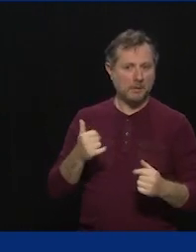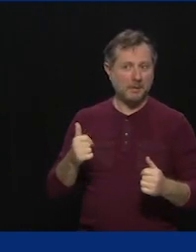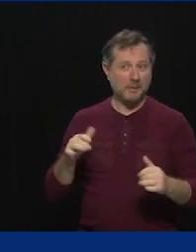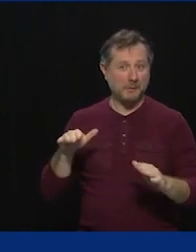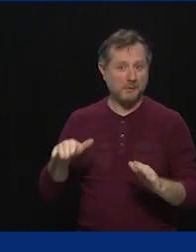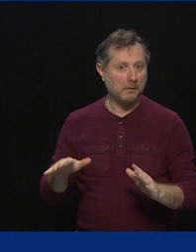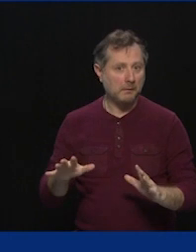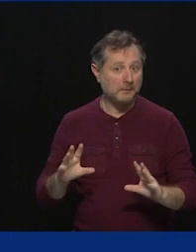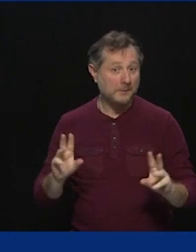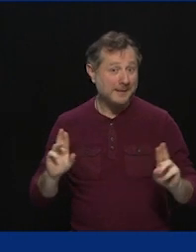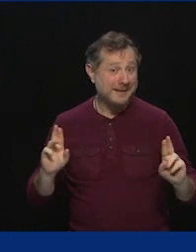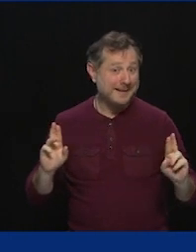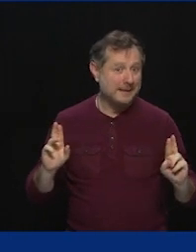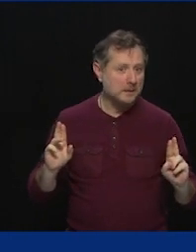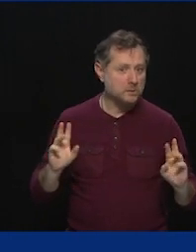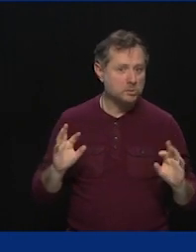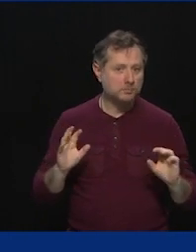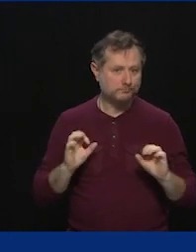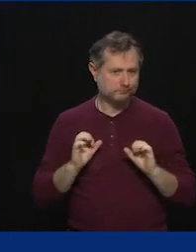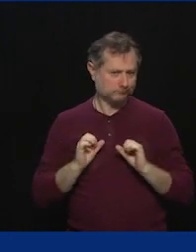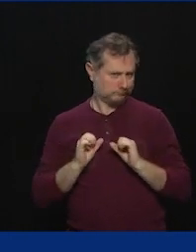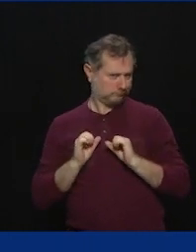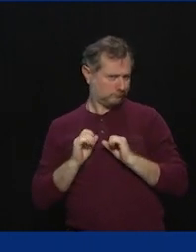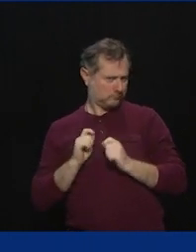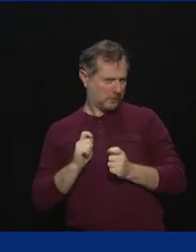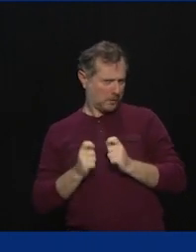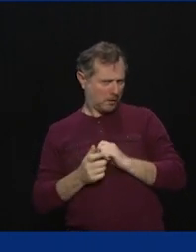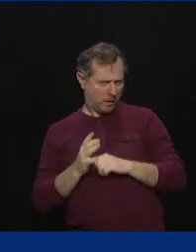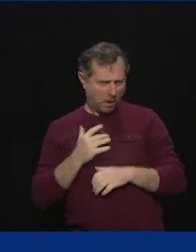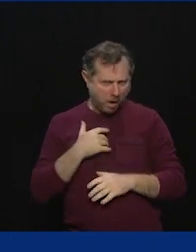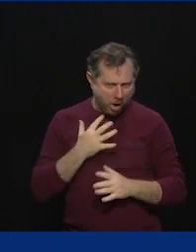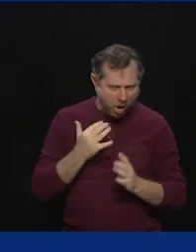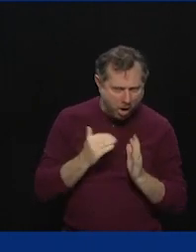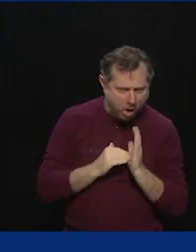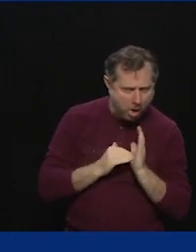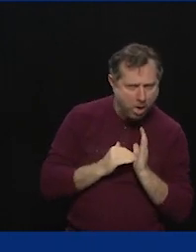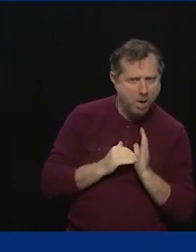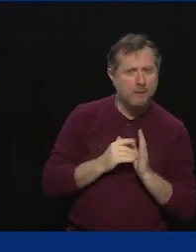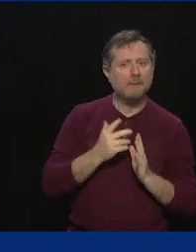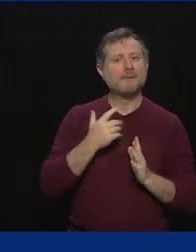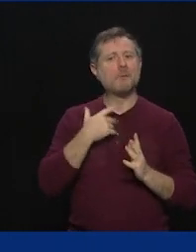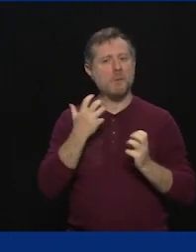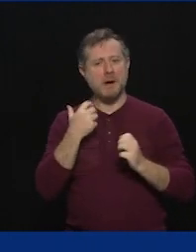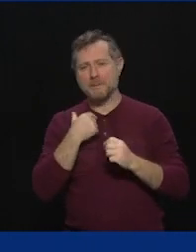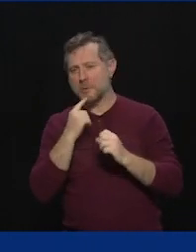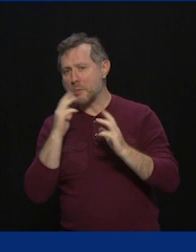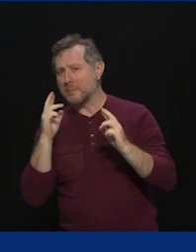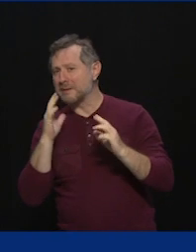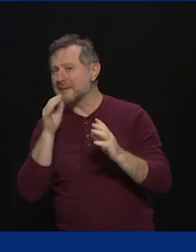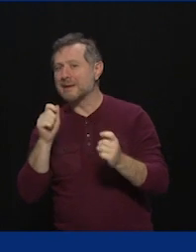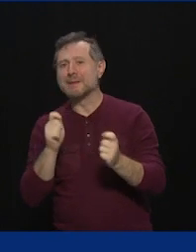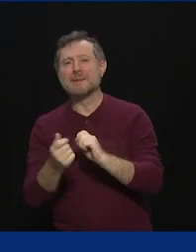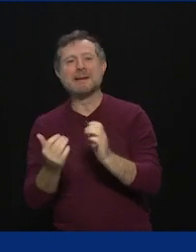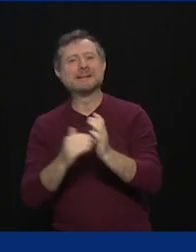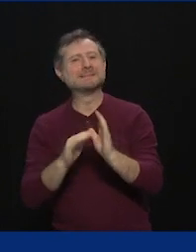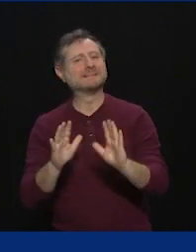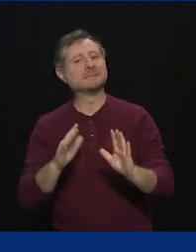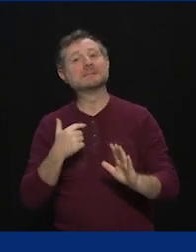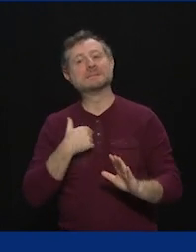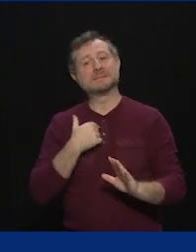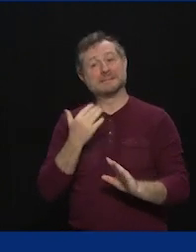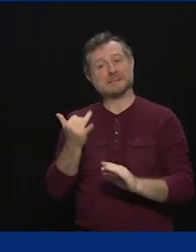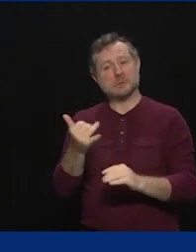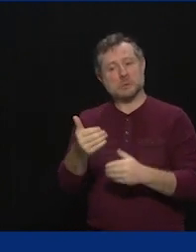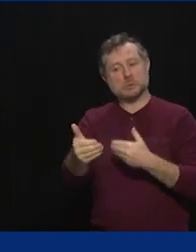sudden it changed. And I'd like to think that that will not happen, but we're heading into the time of year where people are going